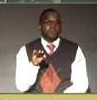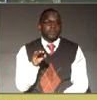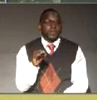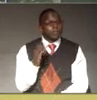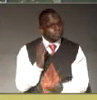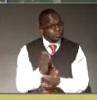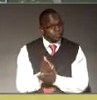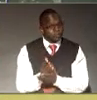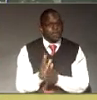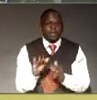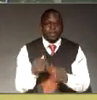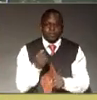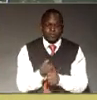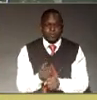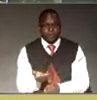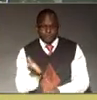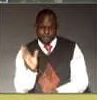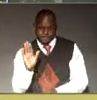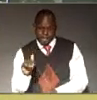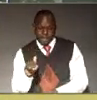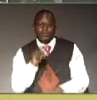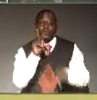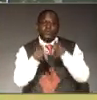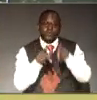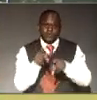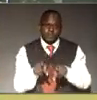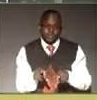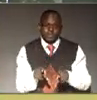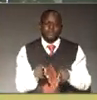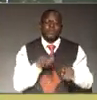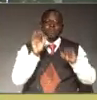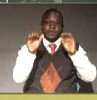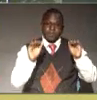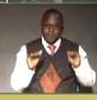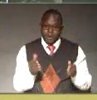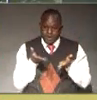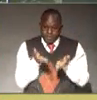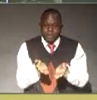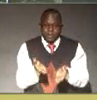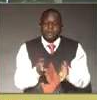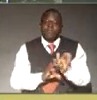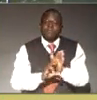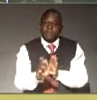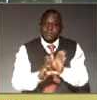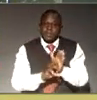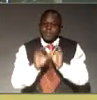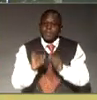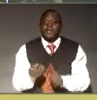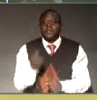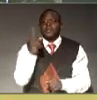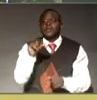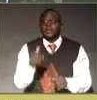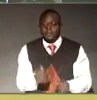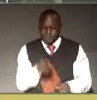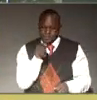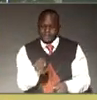Well, what we are going to do is to go back to the people for whom we were here, let them understand the magnitude